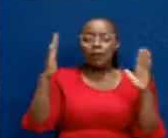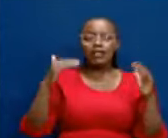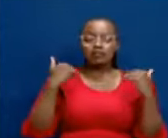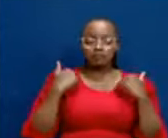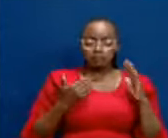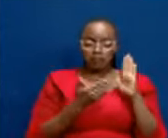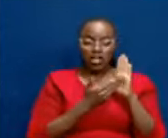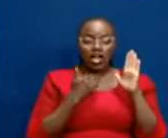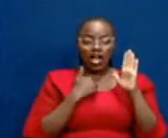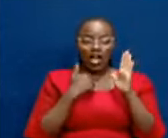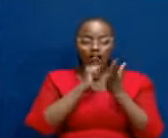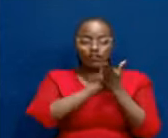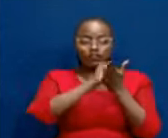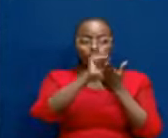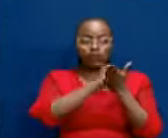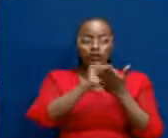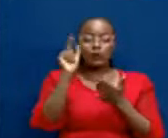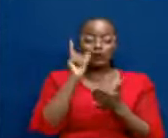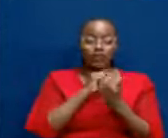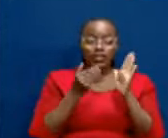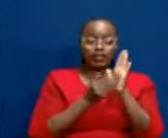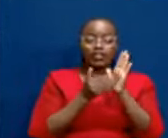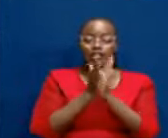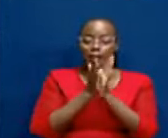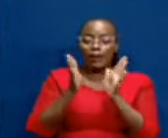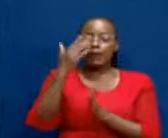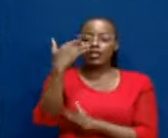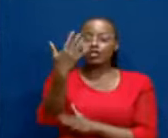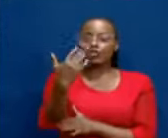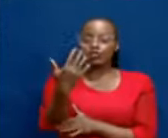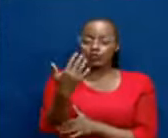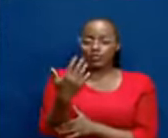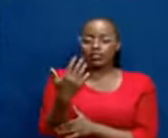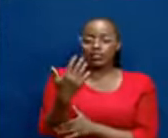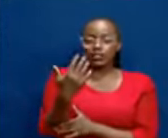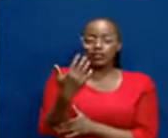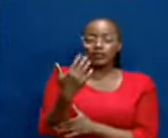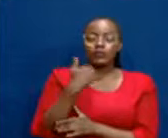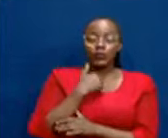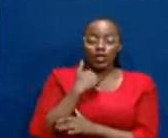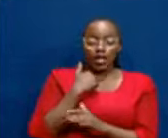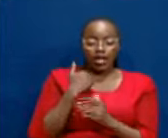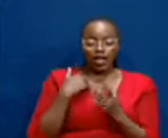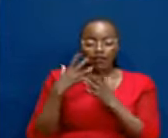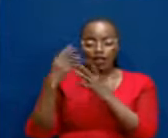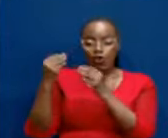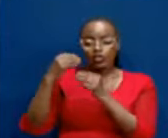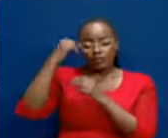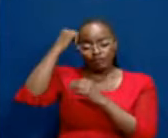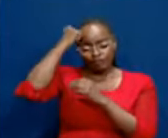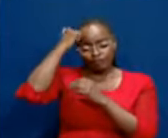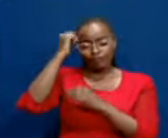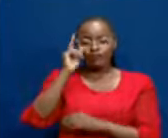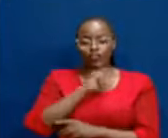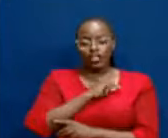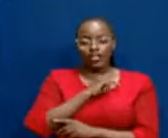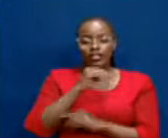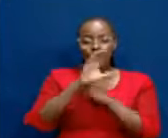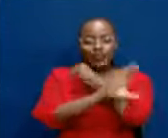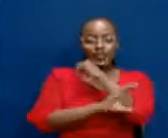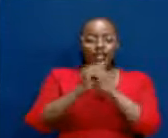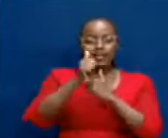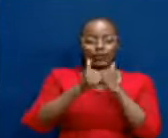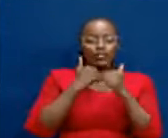here and have published it. It's actually a public document. We have gone and done studies in countries that